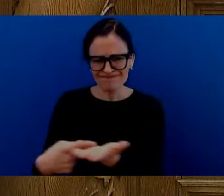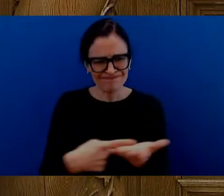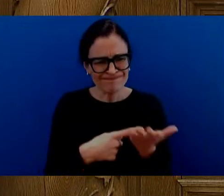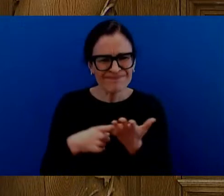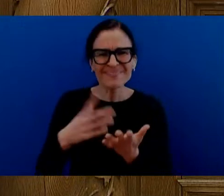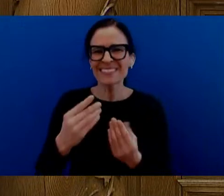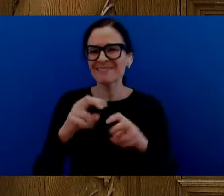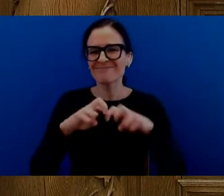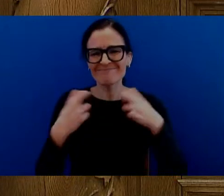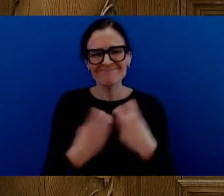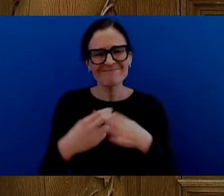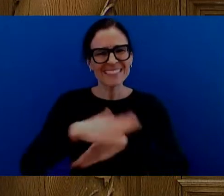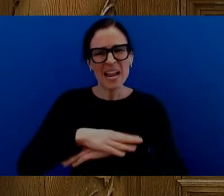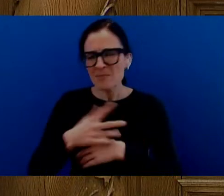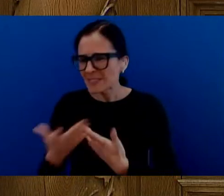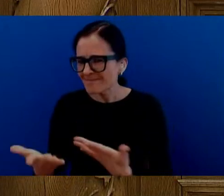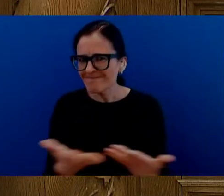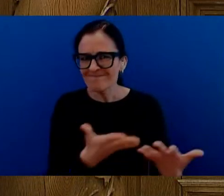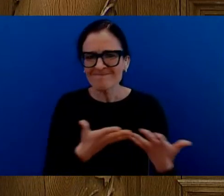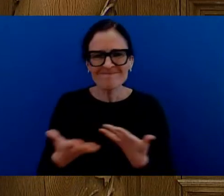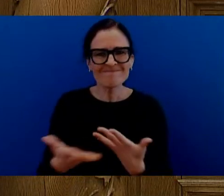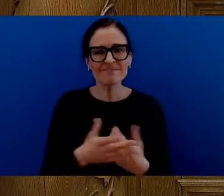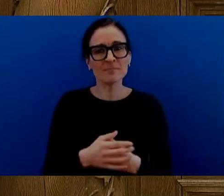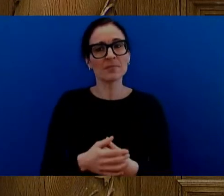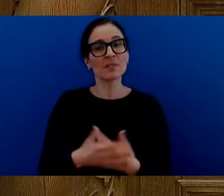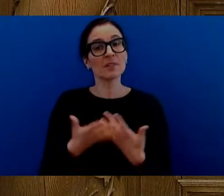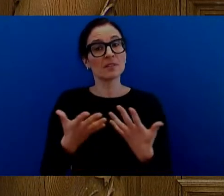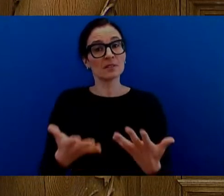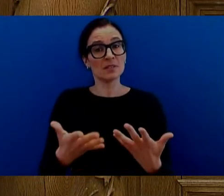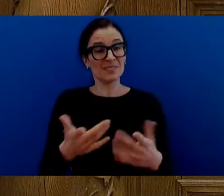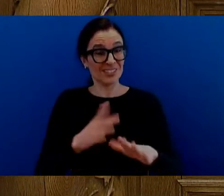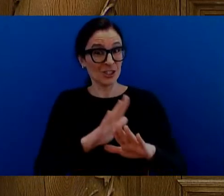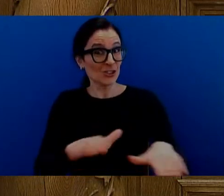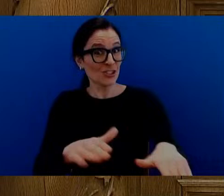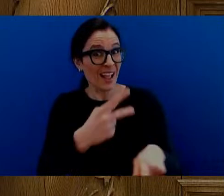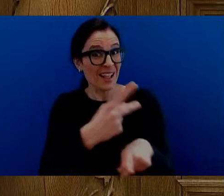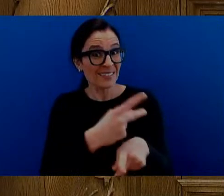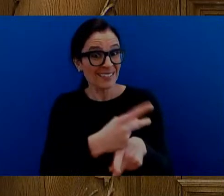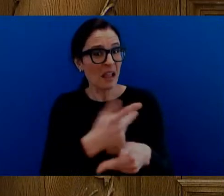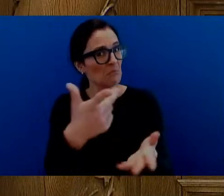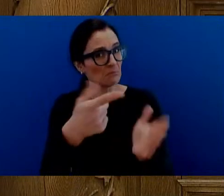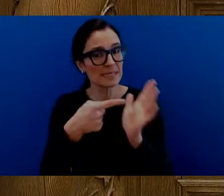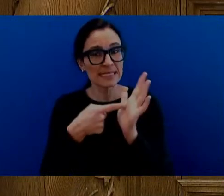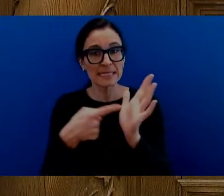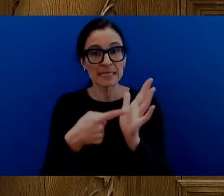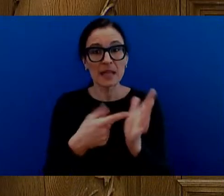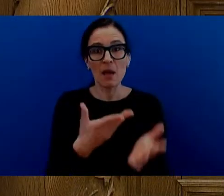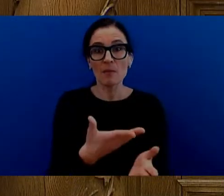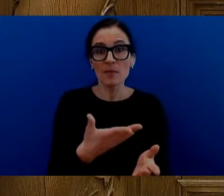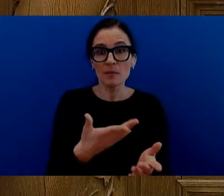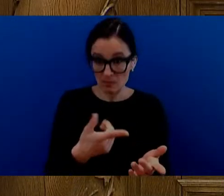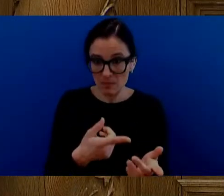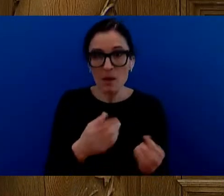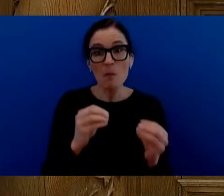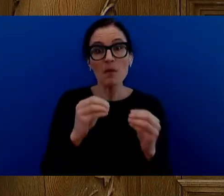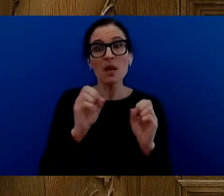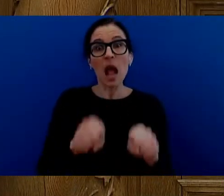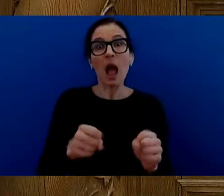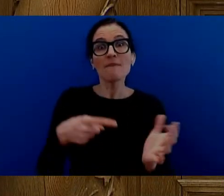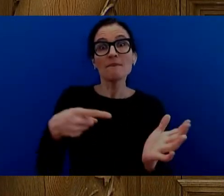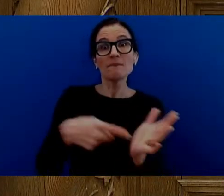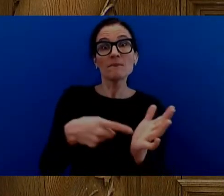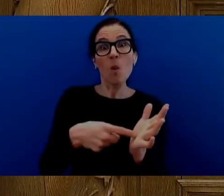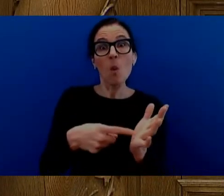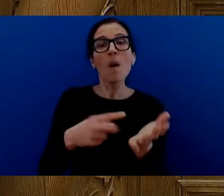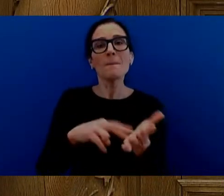childcare more affordable and available, we help expand the labor market by ensuring more parents can enter or re-enter the